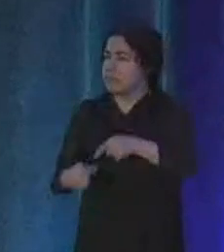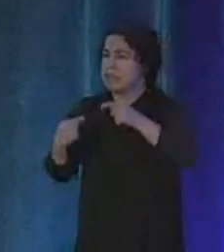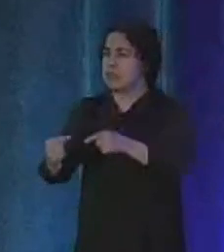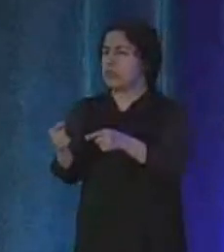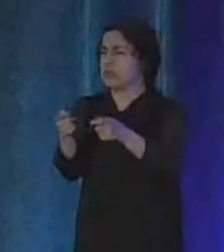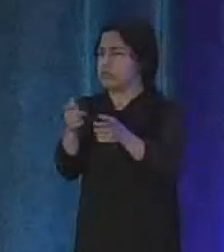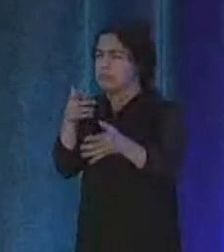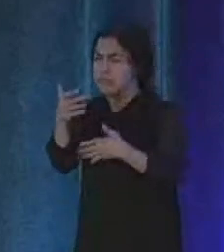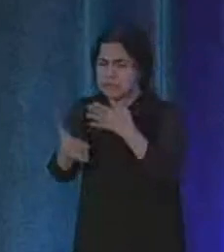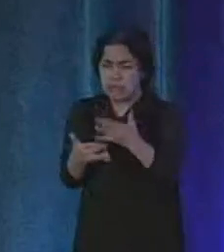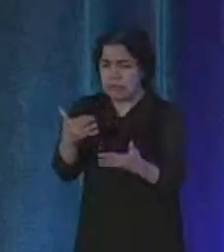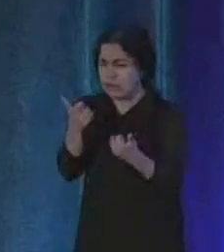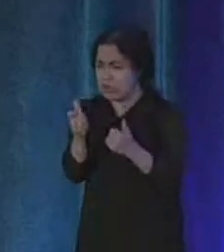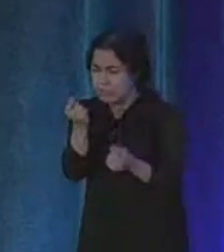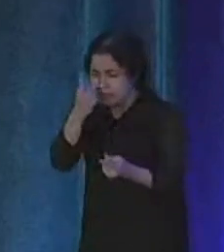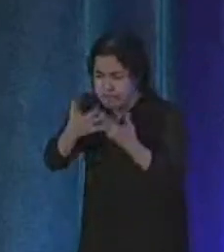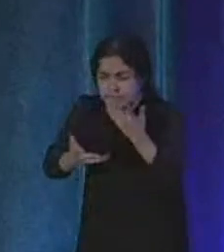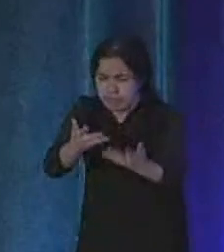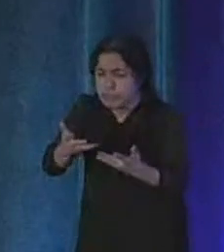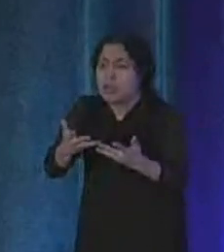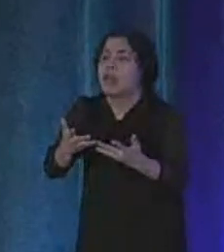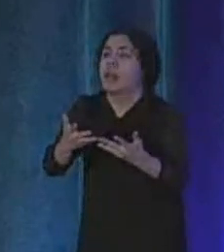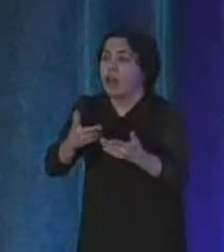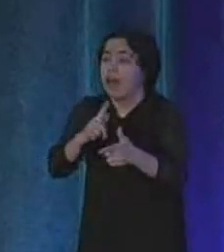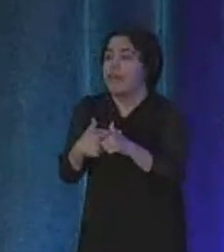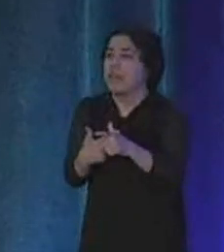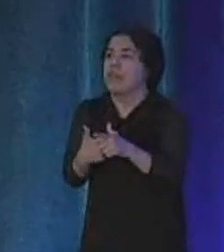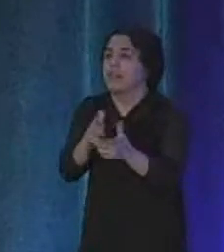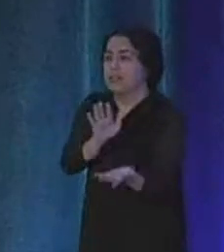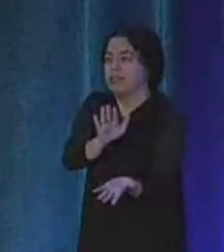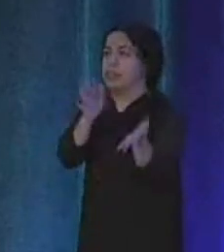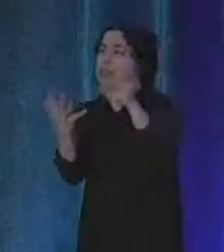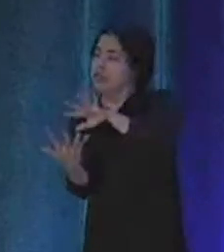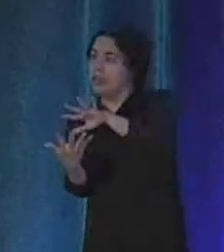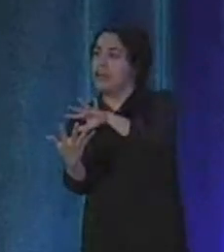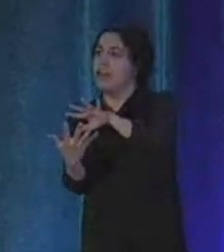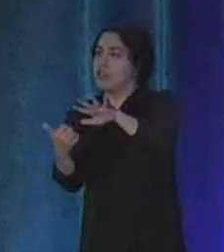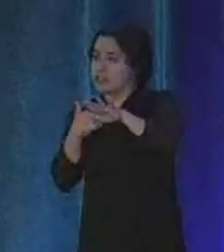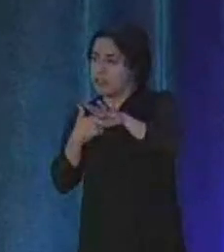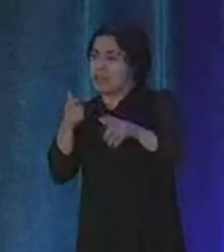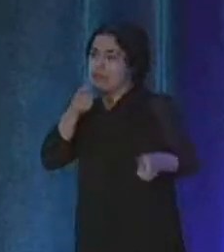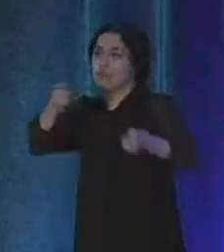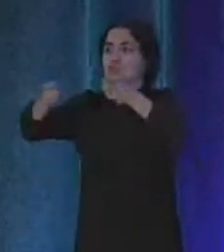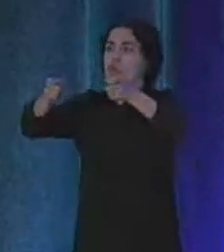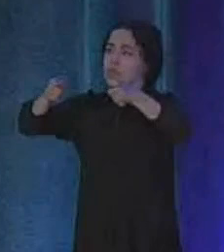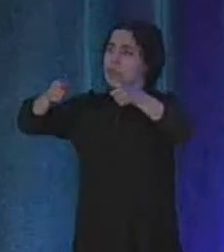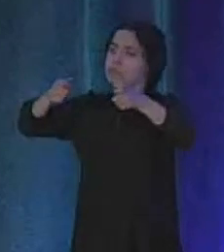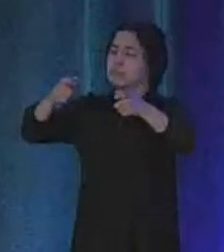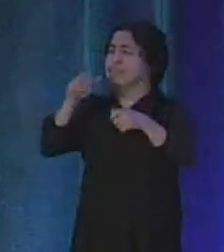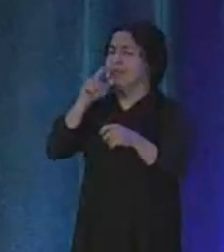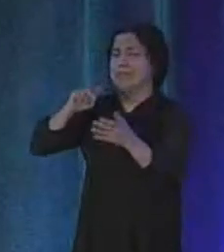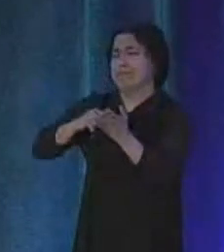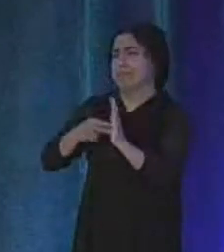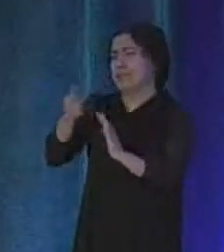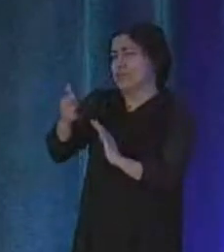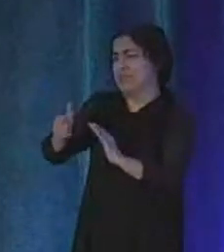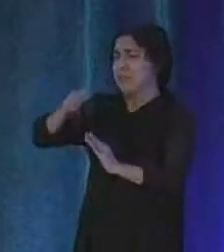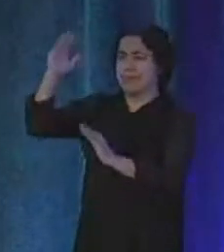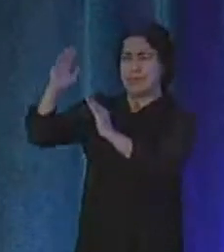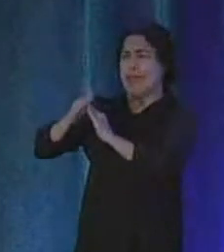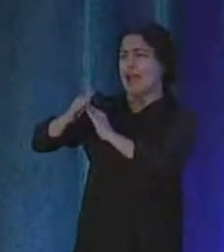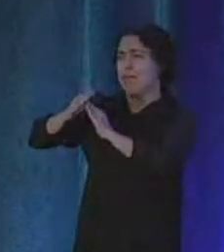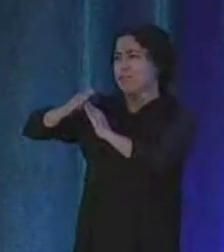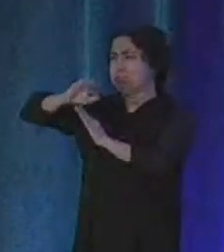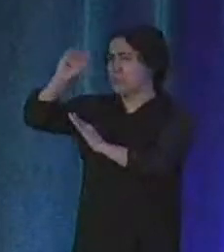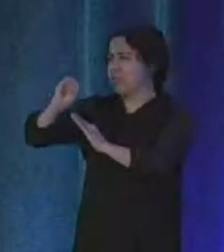on and make it something that you're in command of. You don't have to want to be in the top whatever percentage of your field to